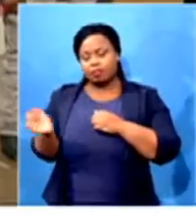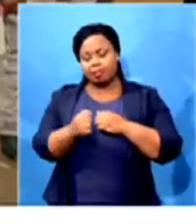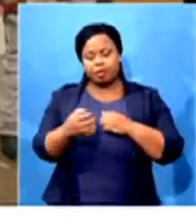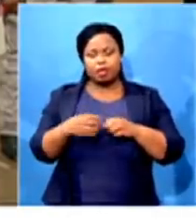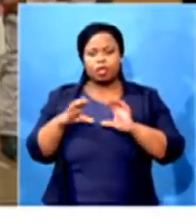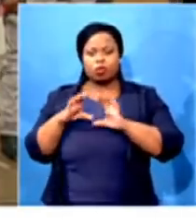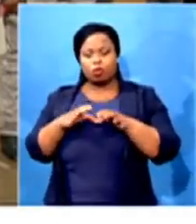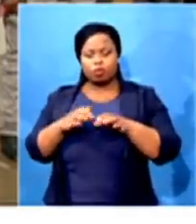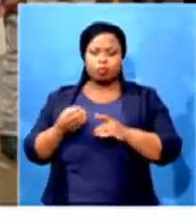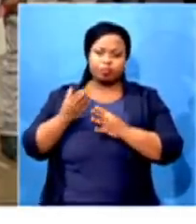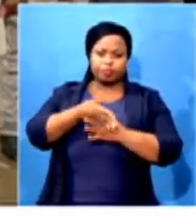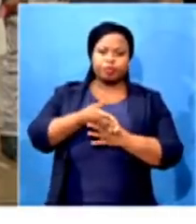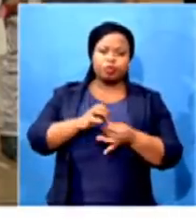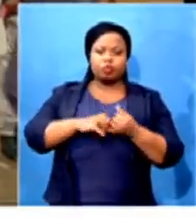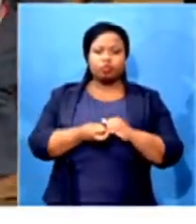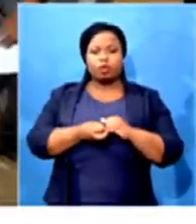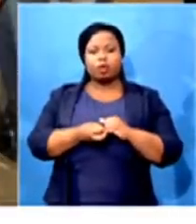group and are able to try and